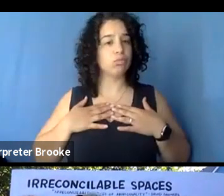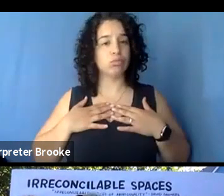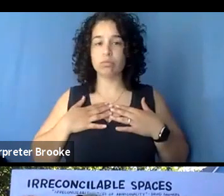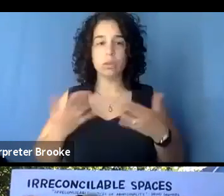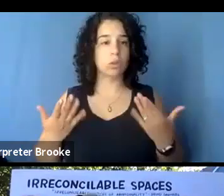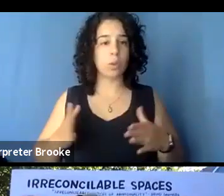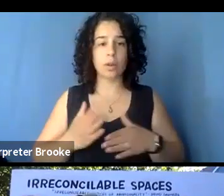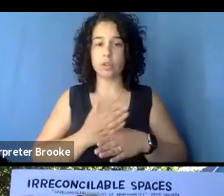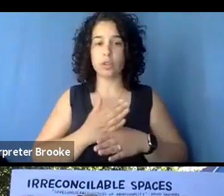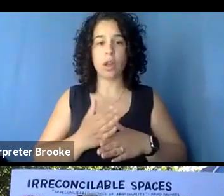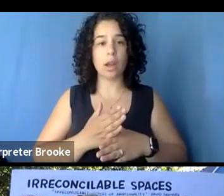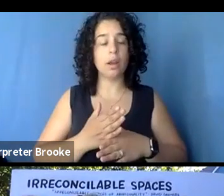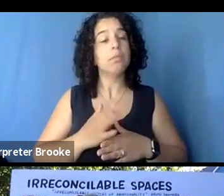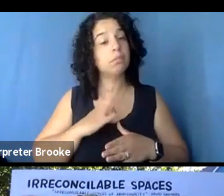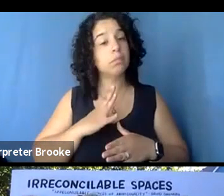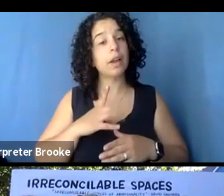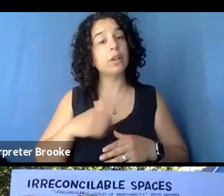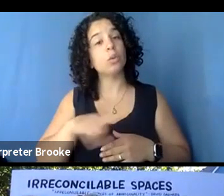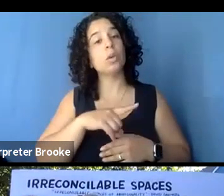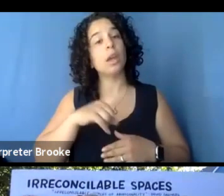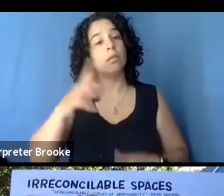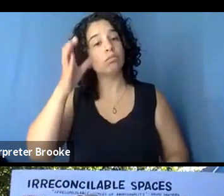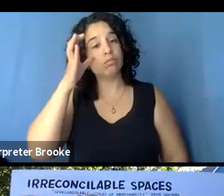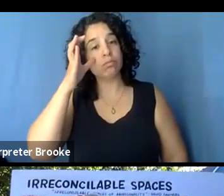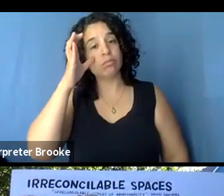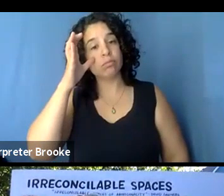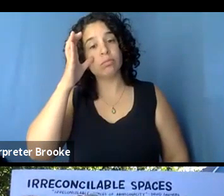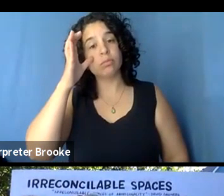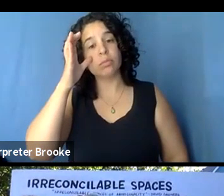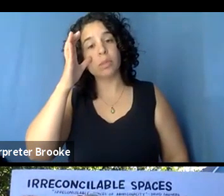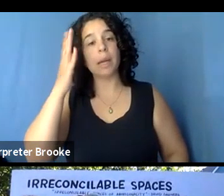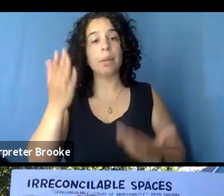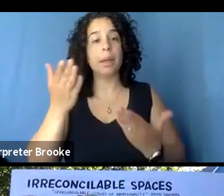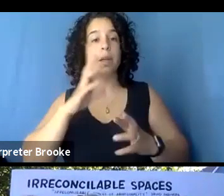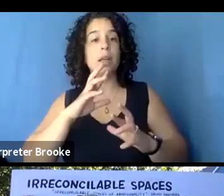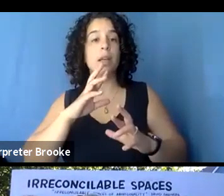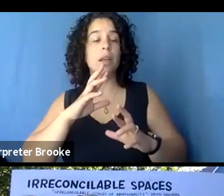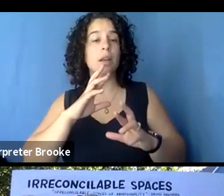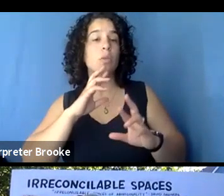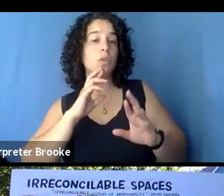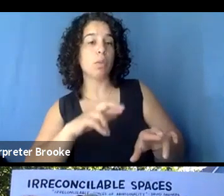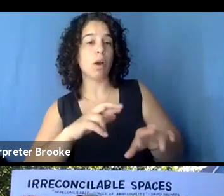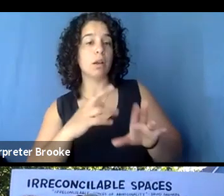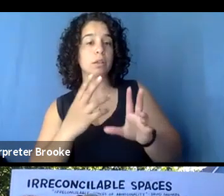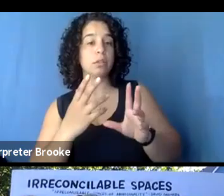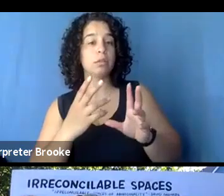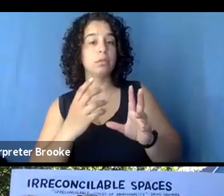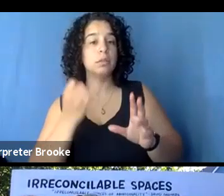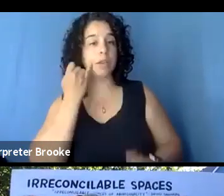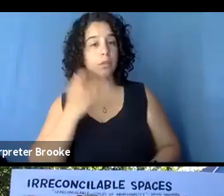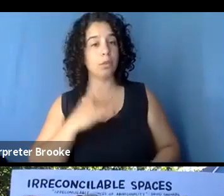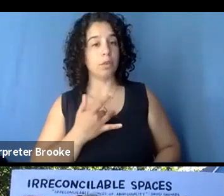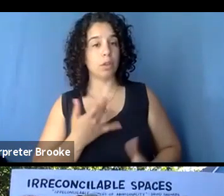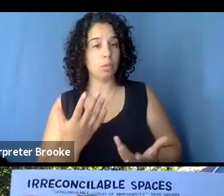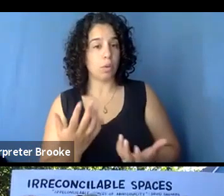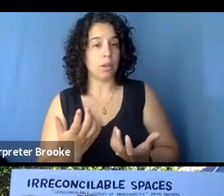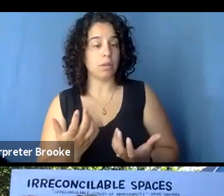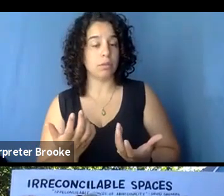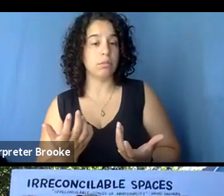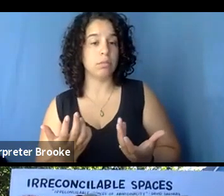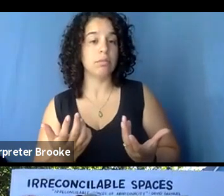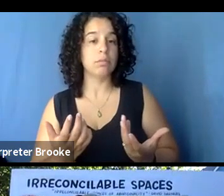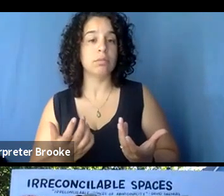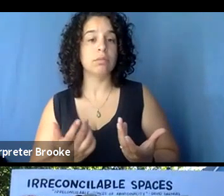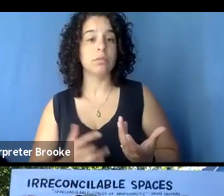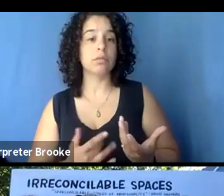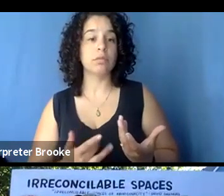can witness and perhaps respond if called upon, if called themselves, if they feel a